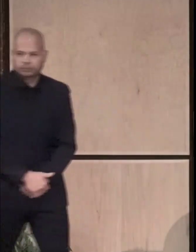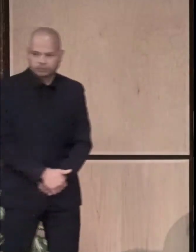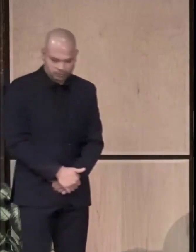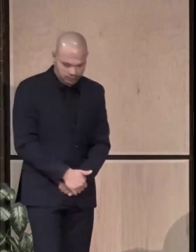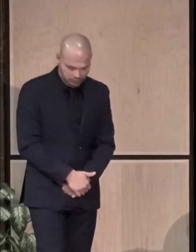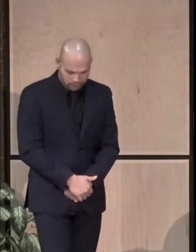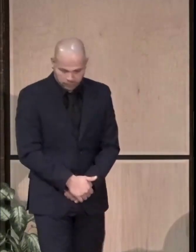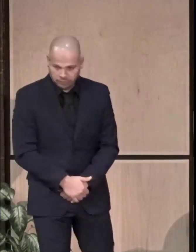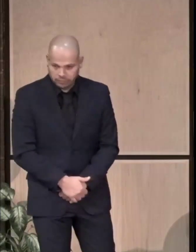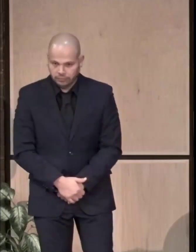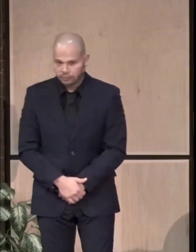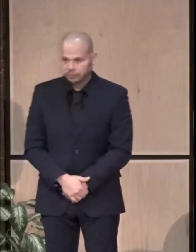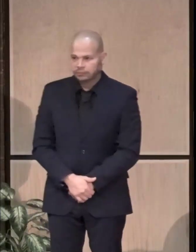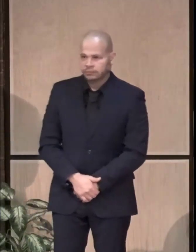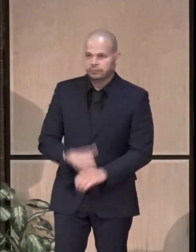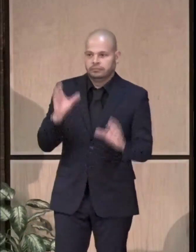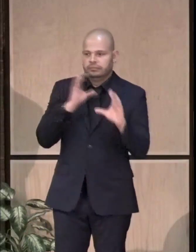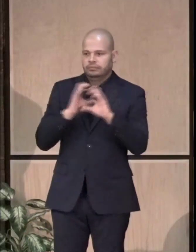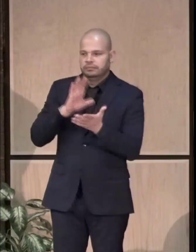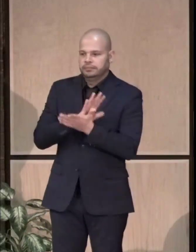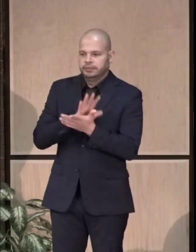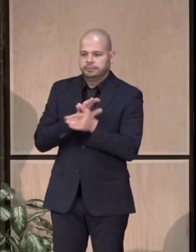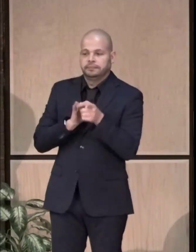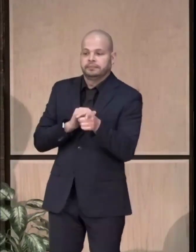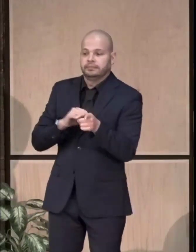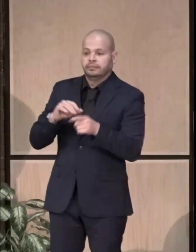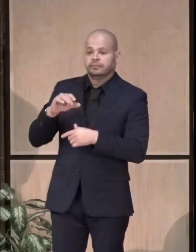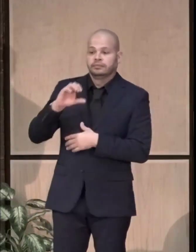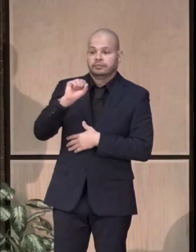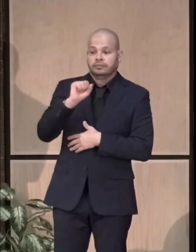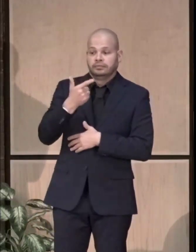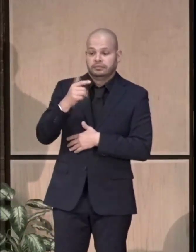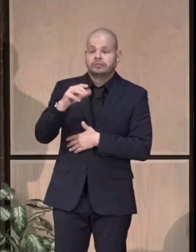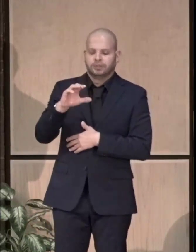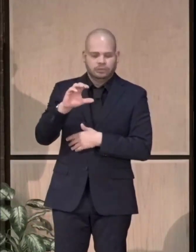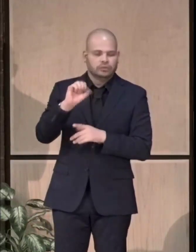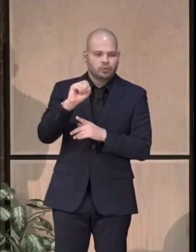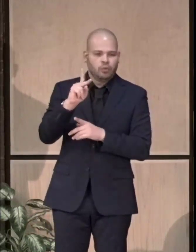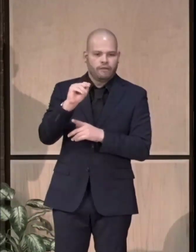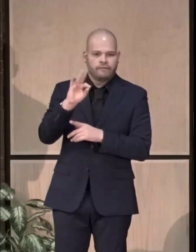Sergeant Schofield cut and pasted Sergeant Moat's